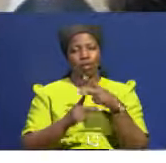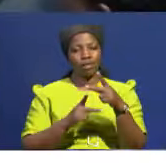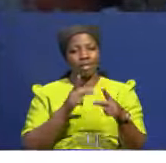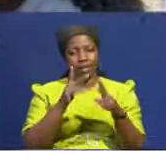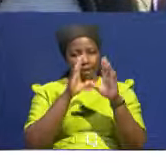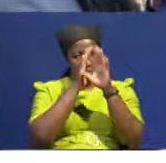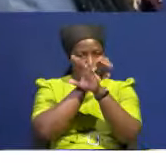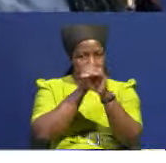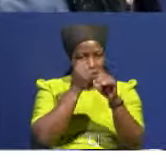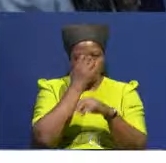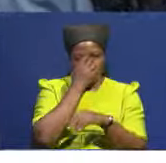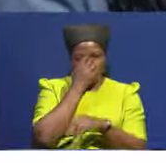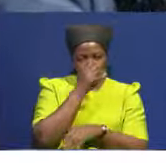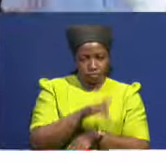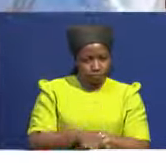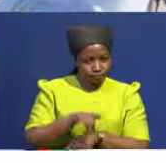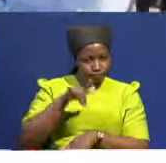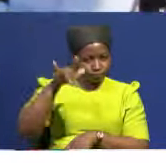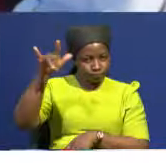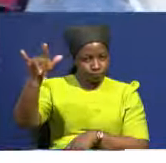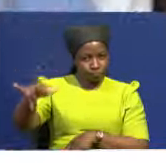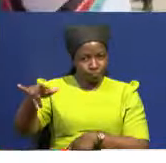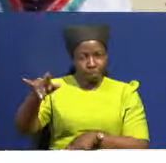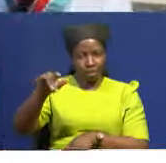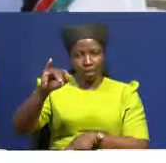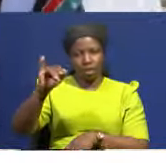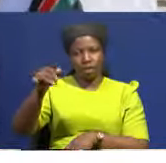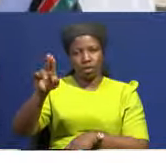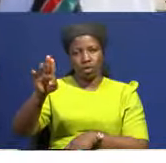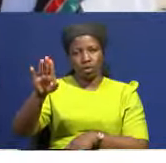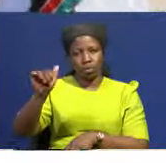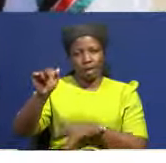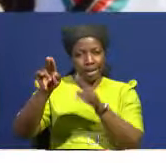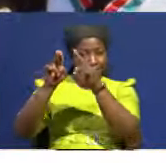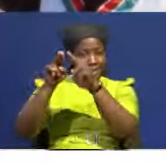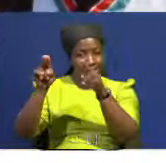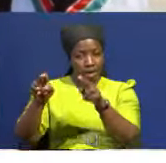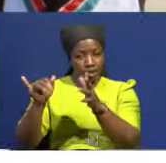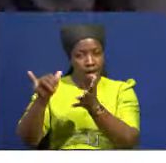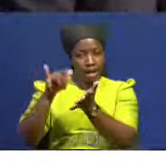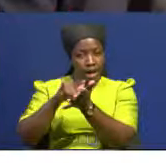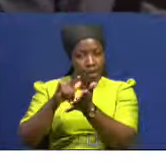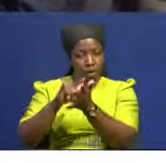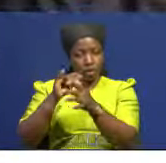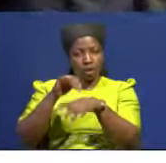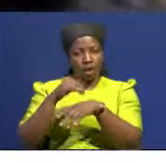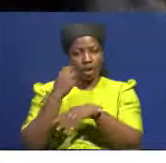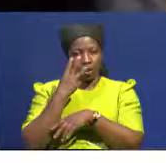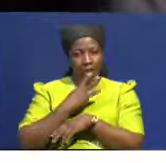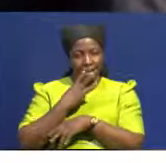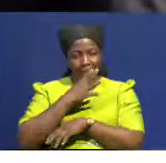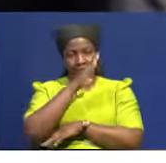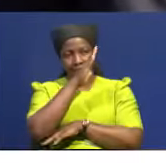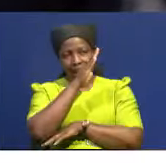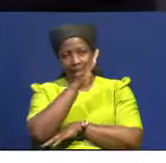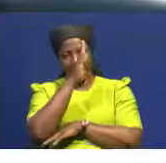President William Ruto's plane touched down at the Juba International Airport about midday Wednesday.